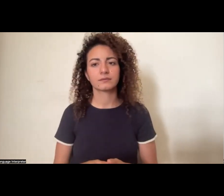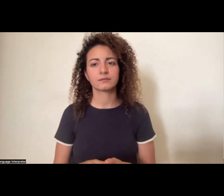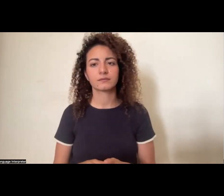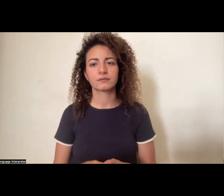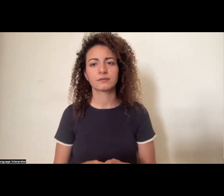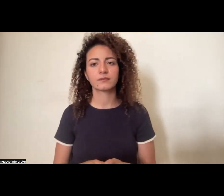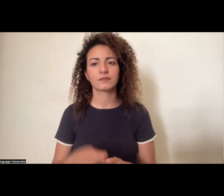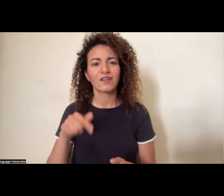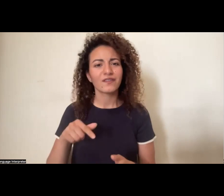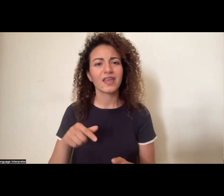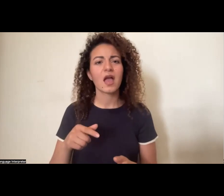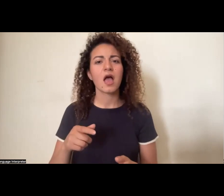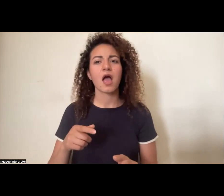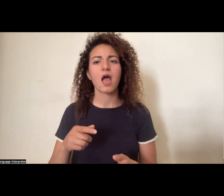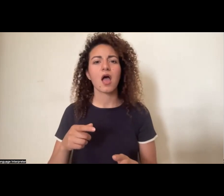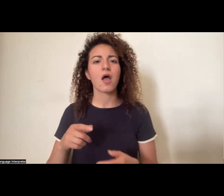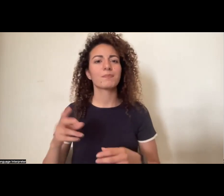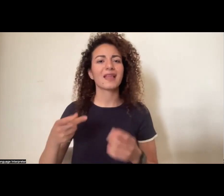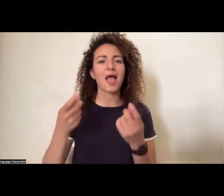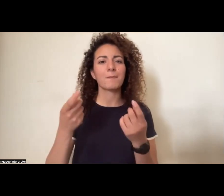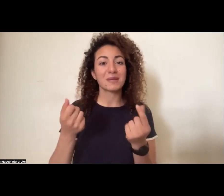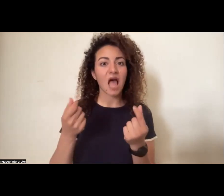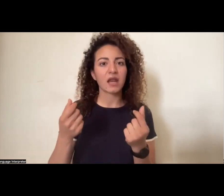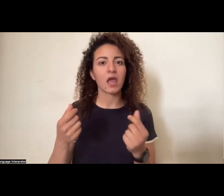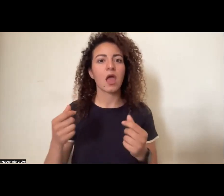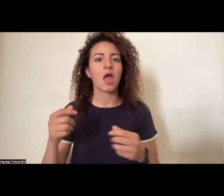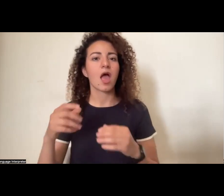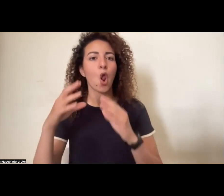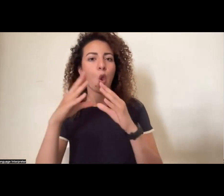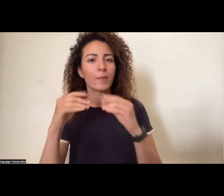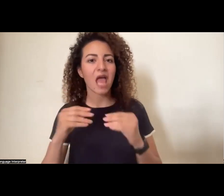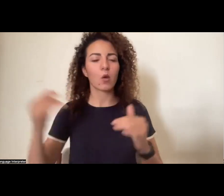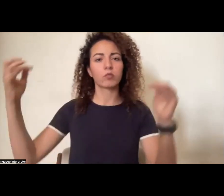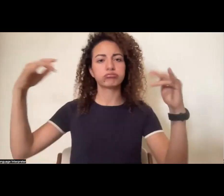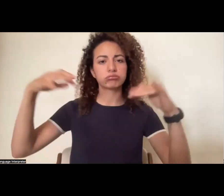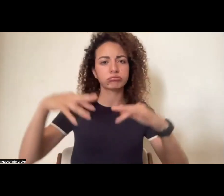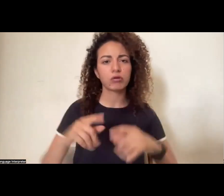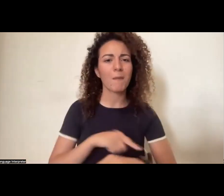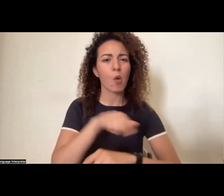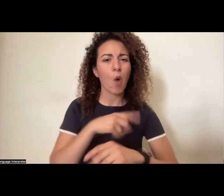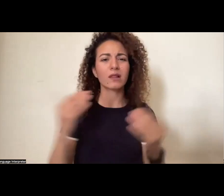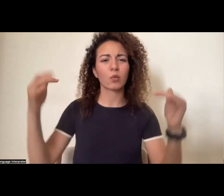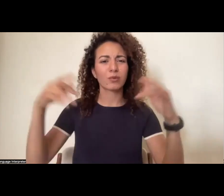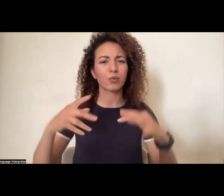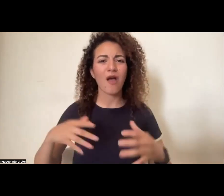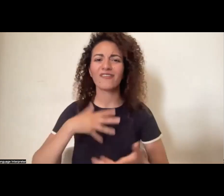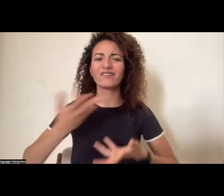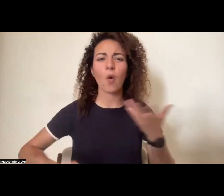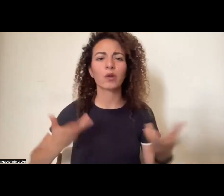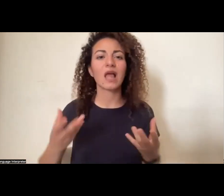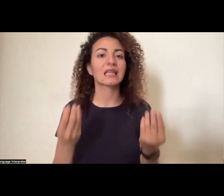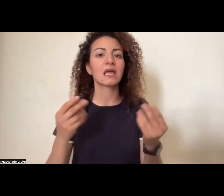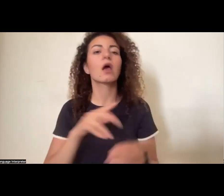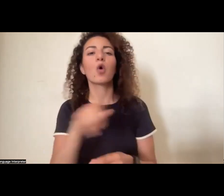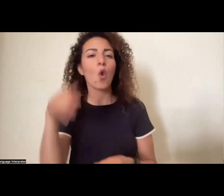is in a situation of galloping inflation, of a 3-digit inflation. So I'm sure everybody agrees that this is not adequate, and this is